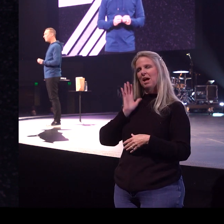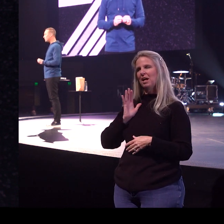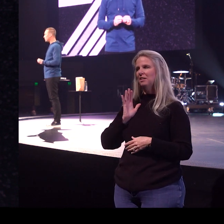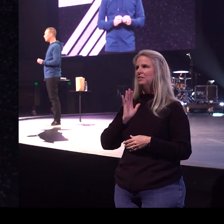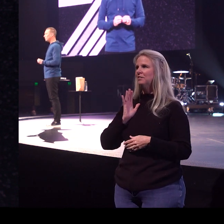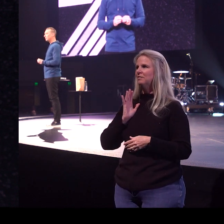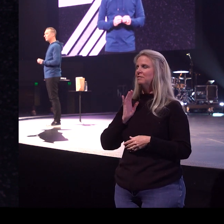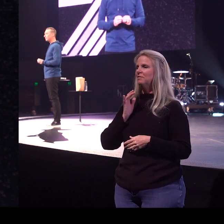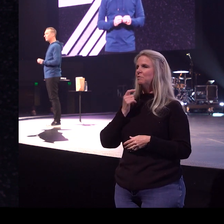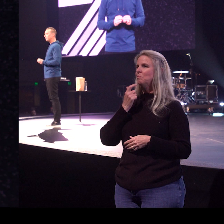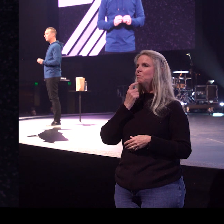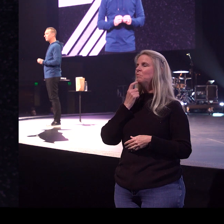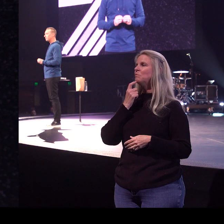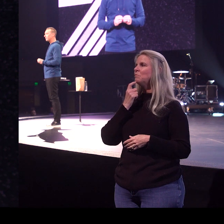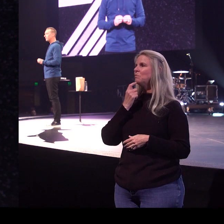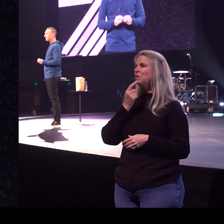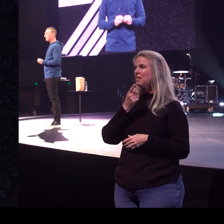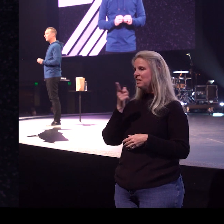promise you.